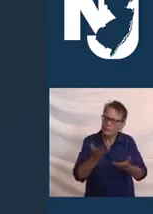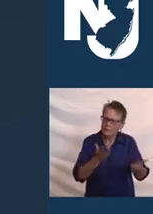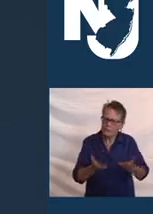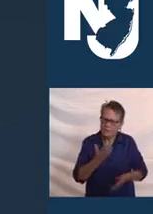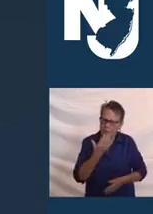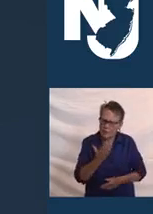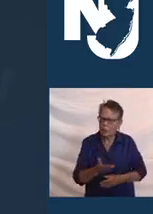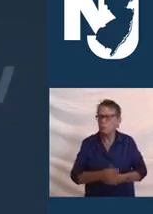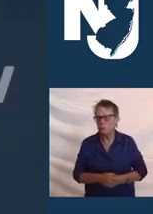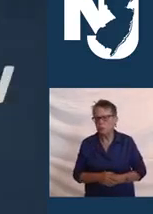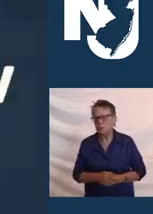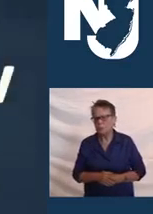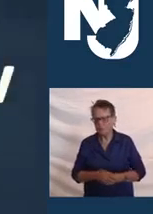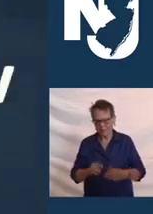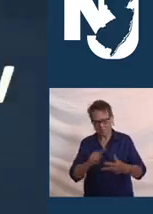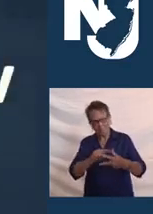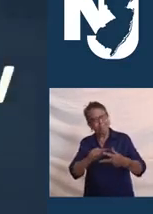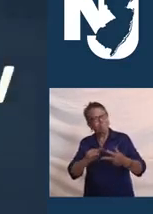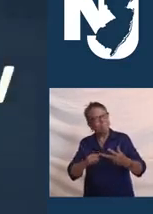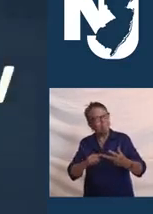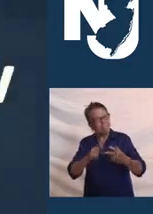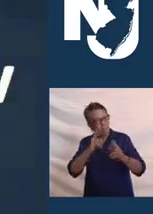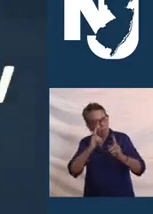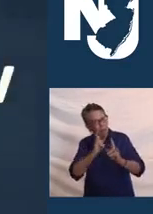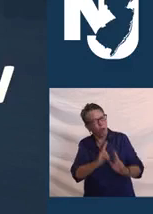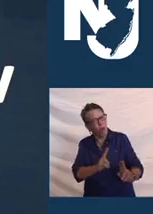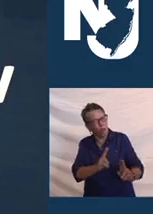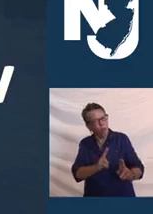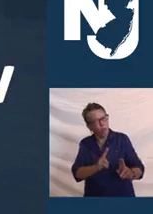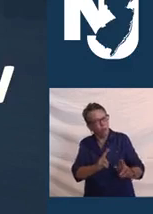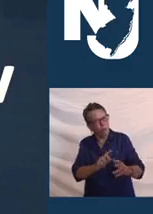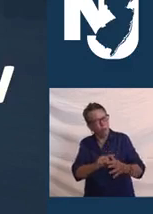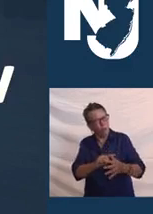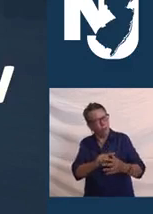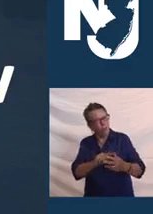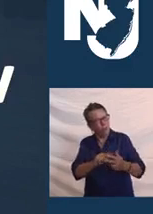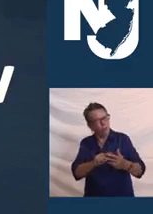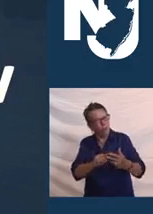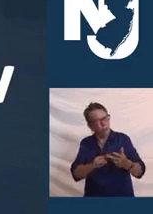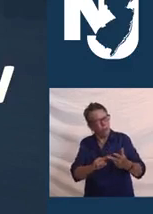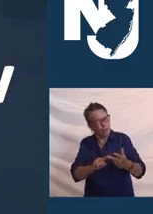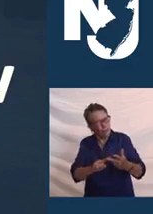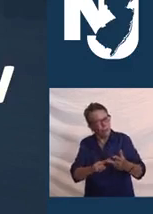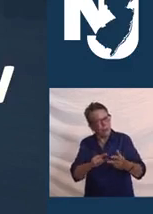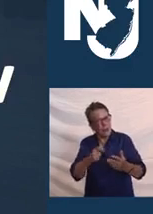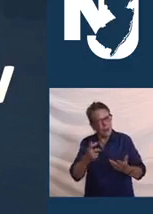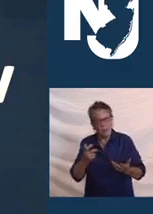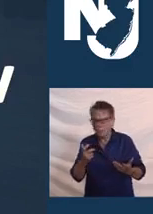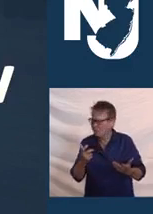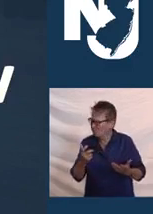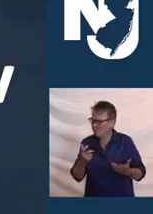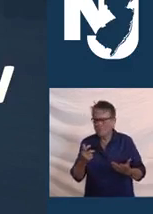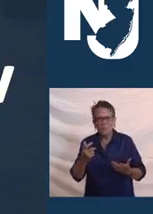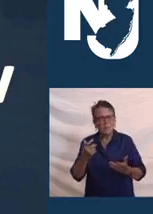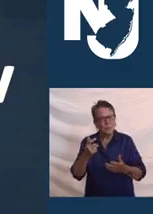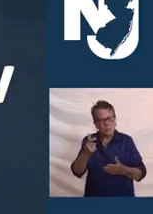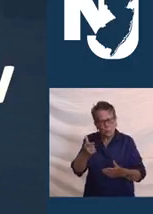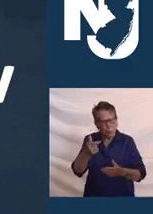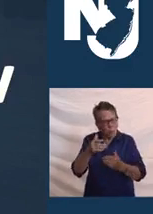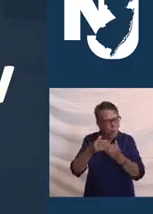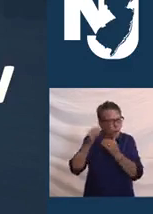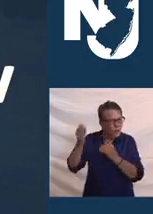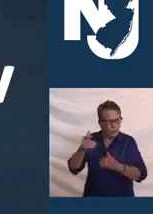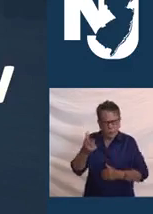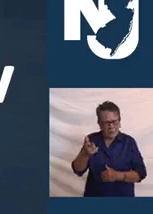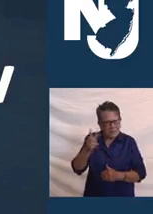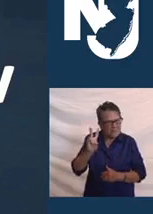3 more noteworthy lives from among the now more than 27,000 we have lost from our New Jersey family, and as always, we